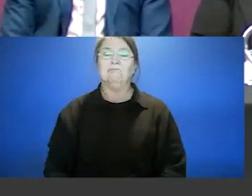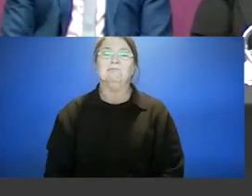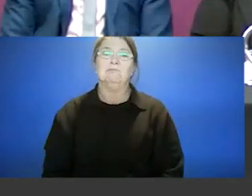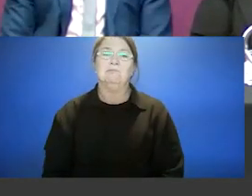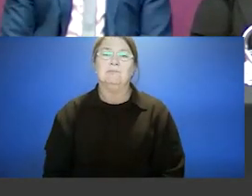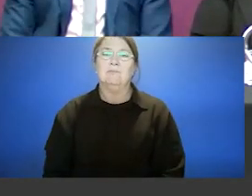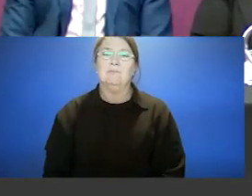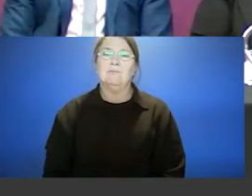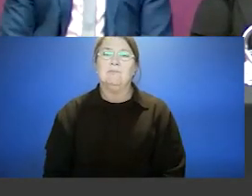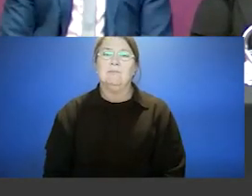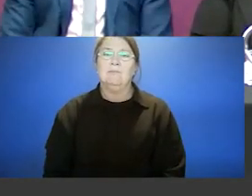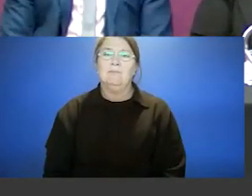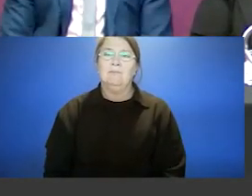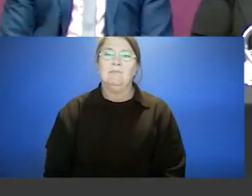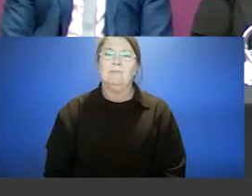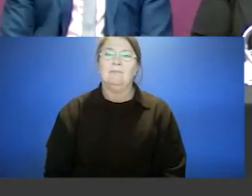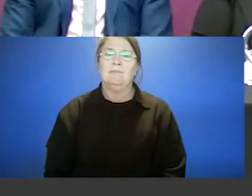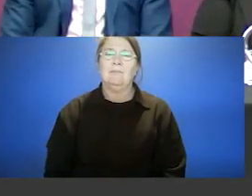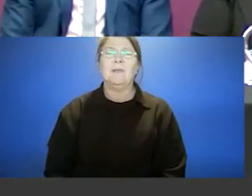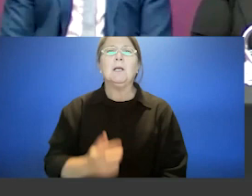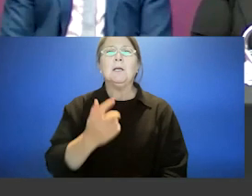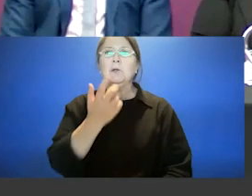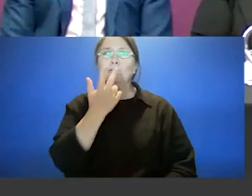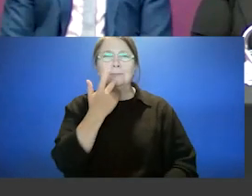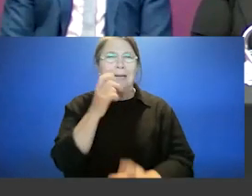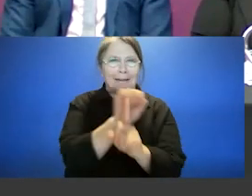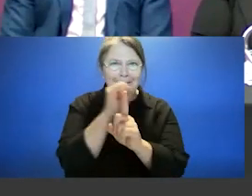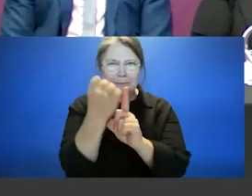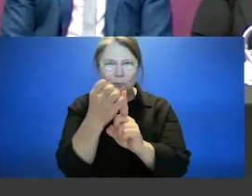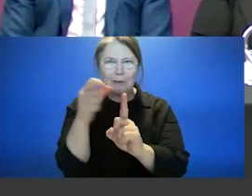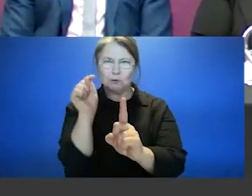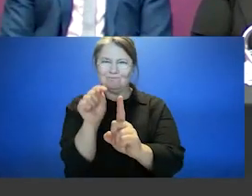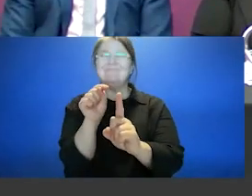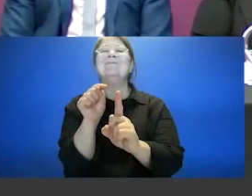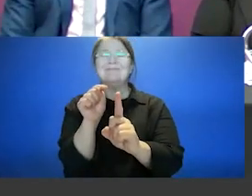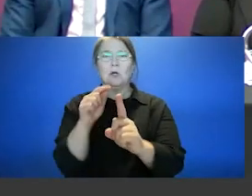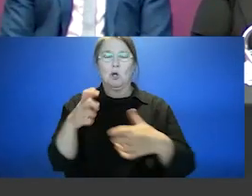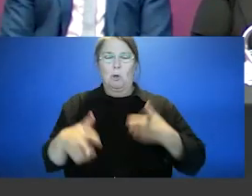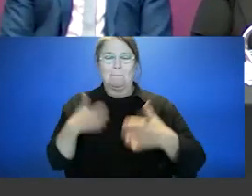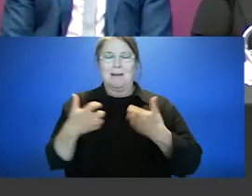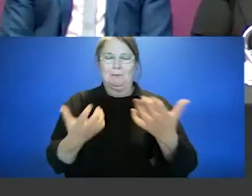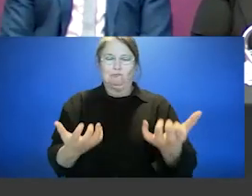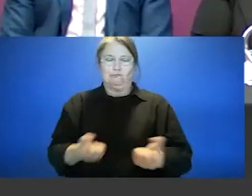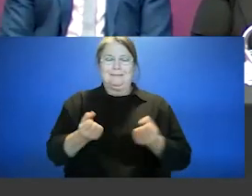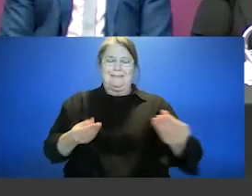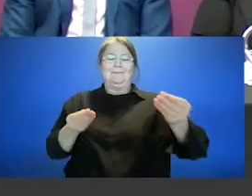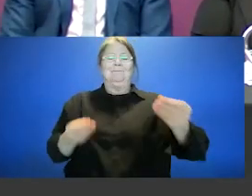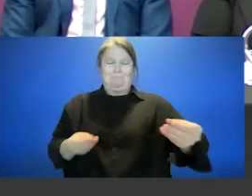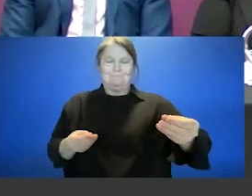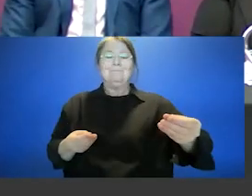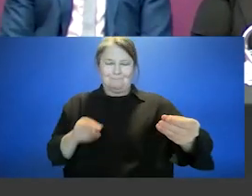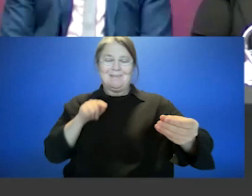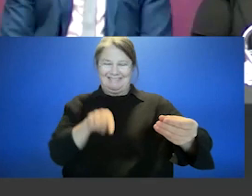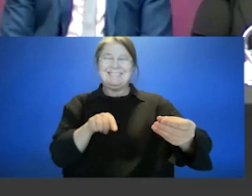been determined by us to be a public interest disclosure and accepted under that scheme, how do we communicate that to the